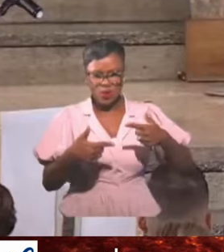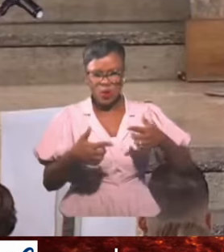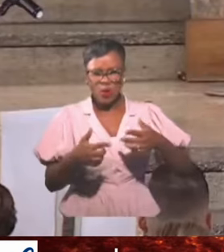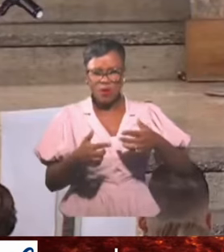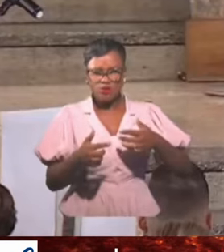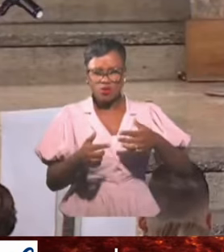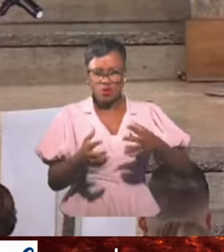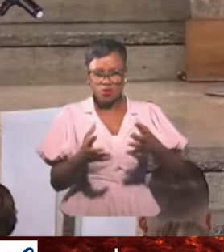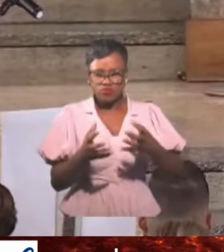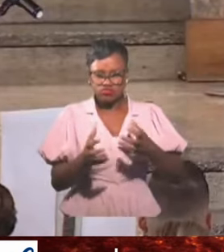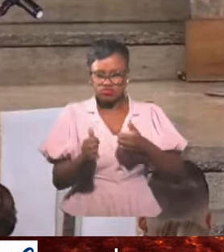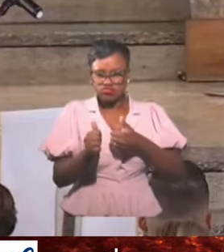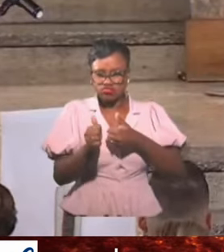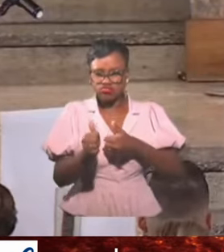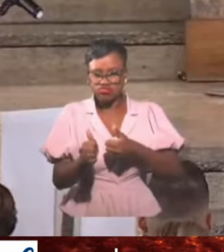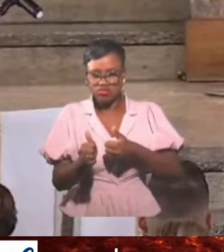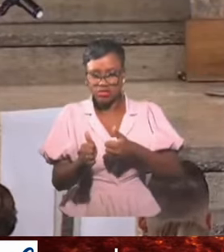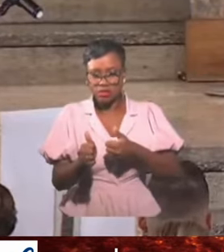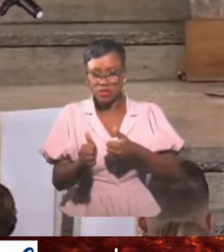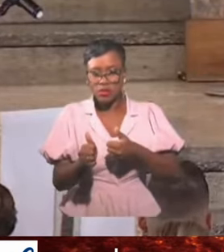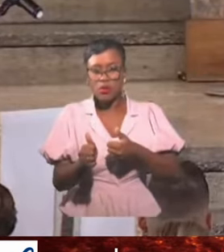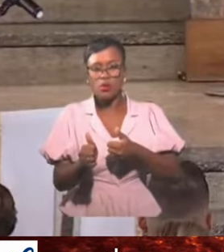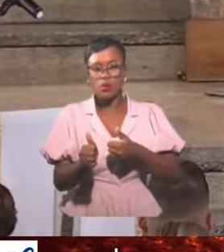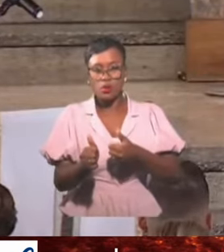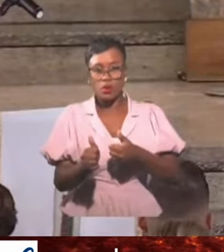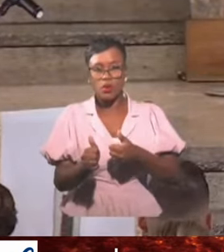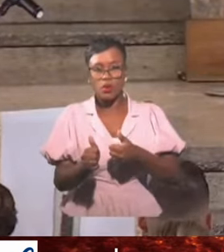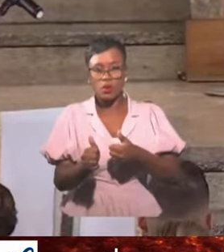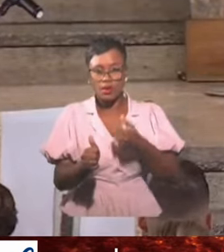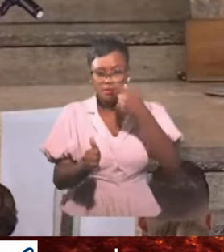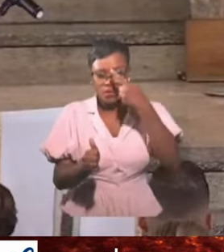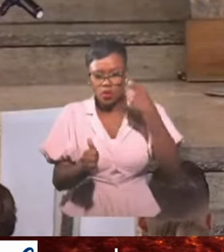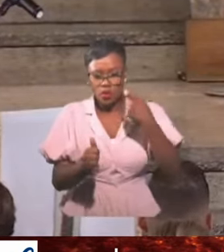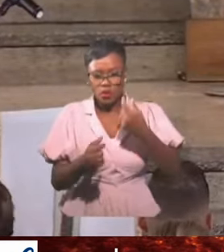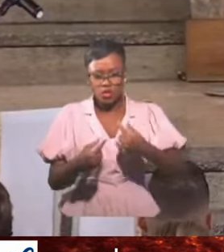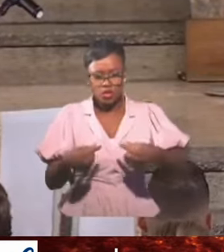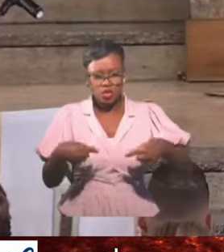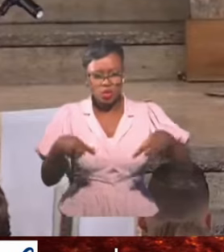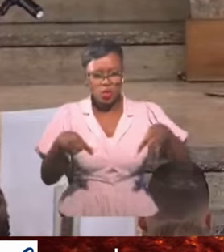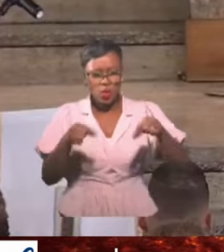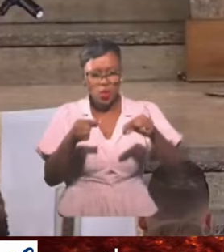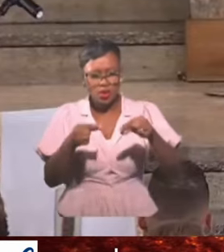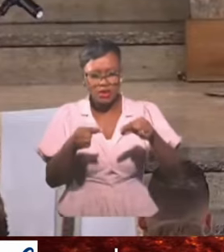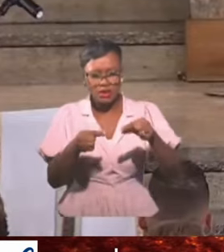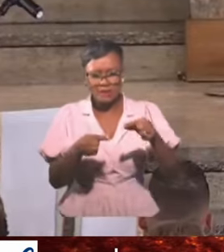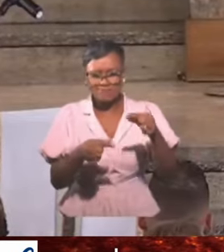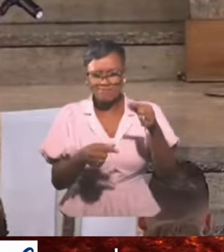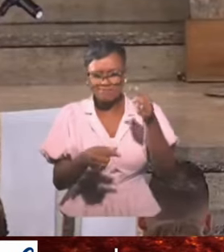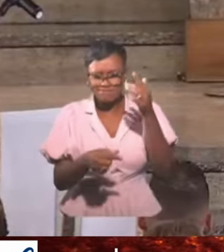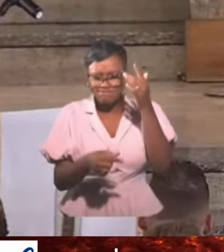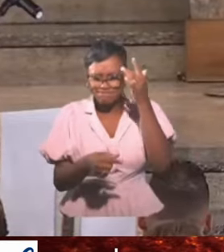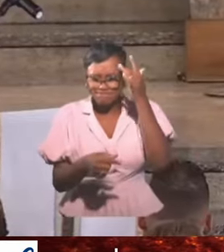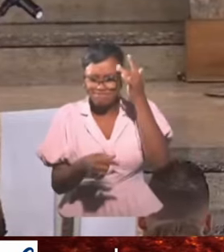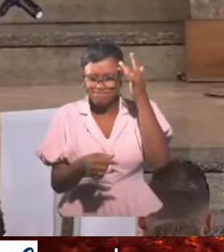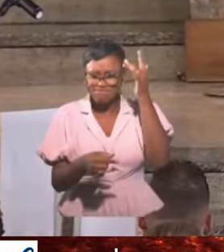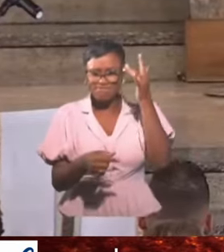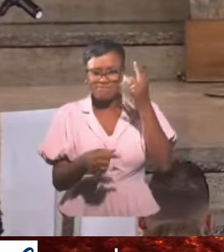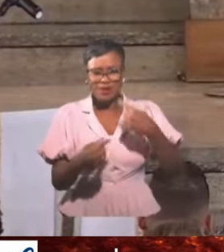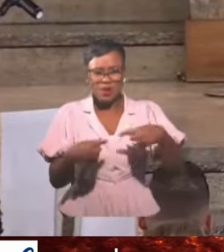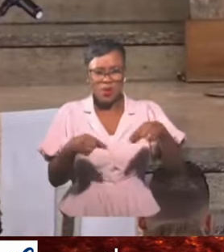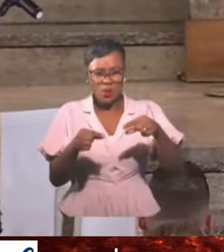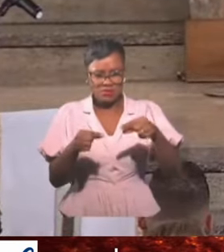and a deep impression on you in the quality of his intellect and the quality of his